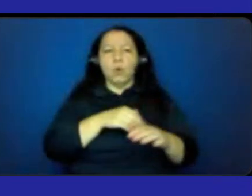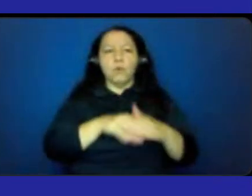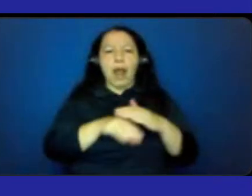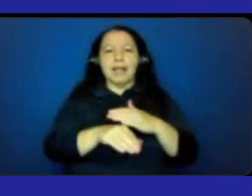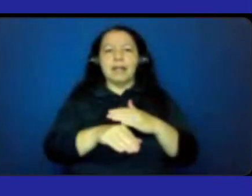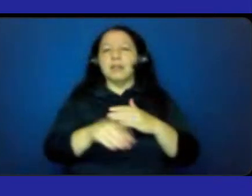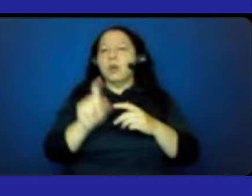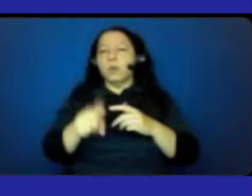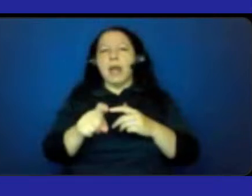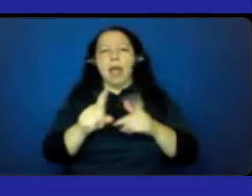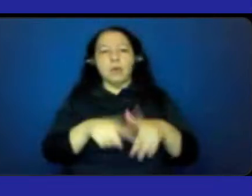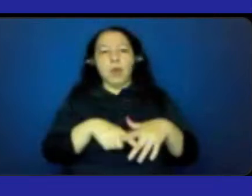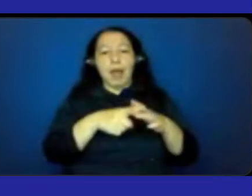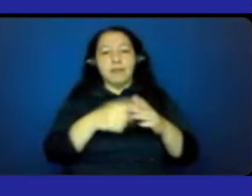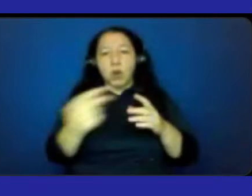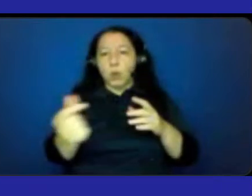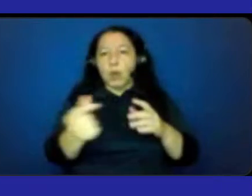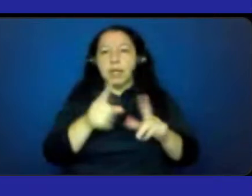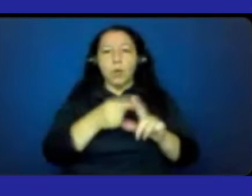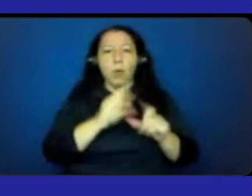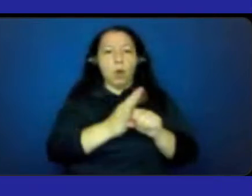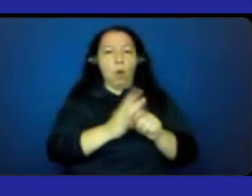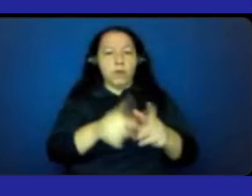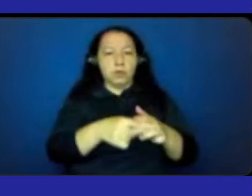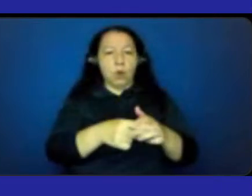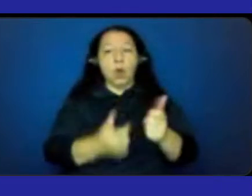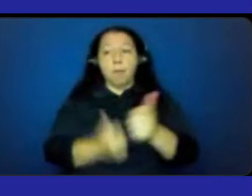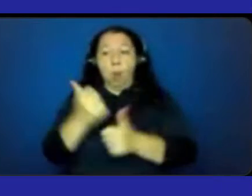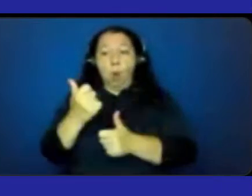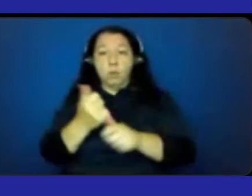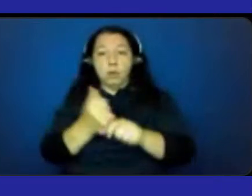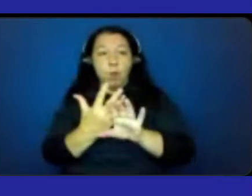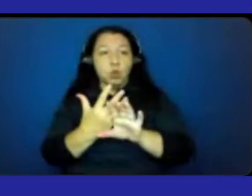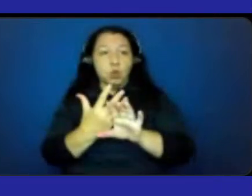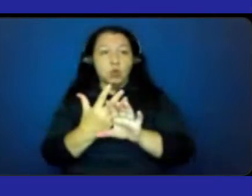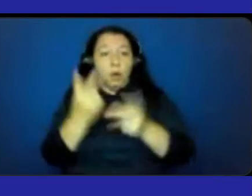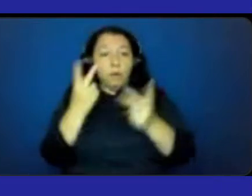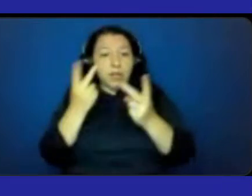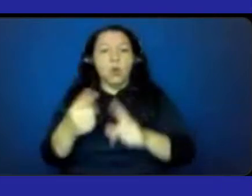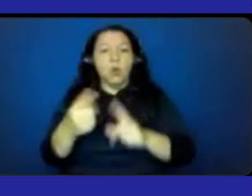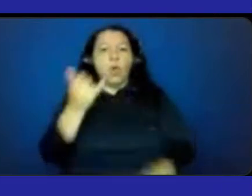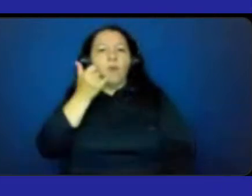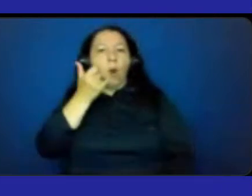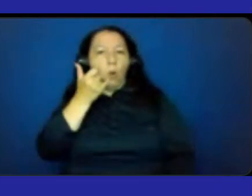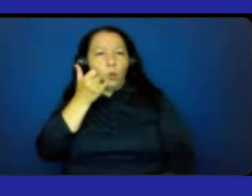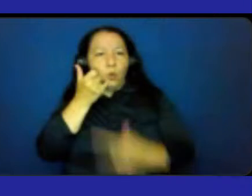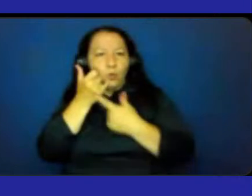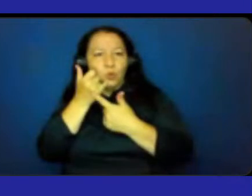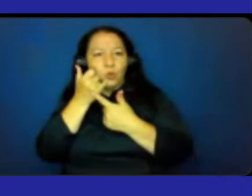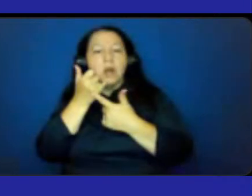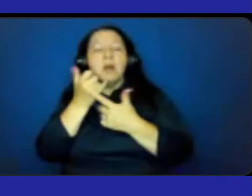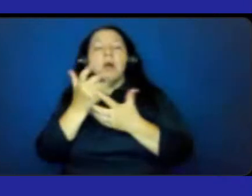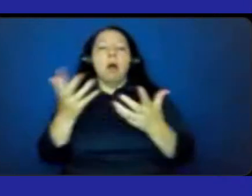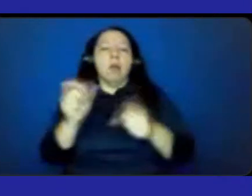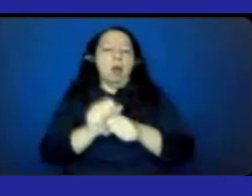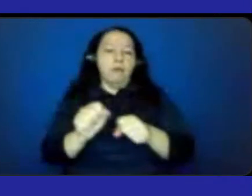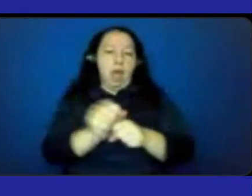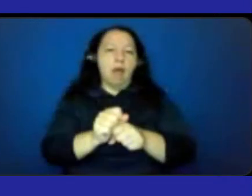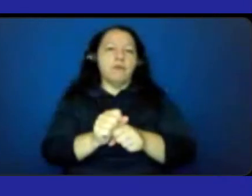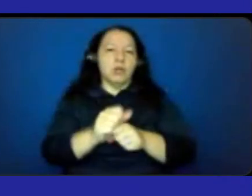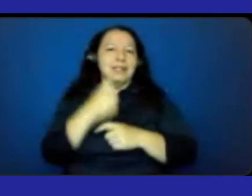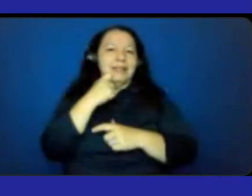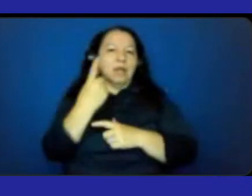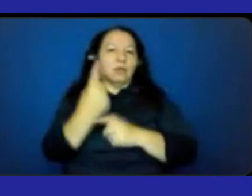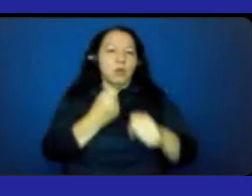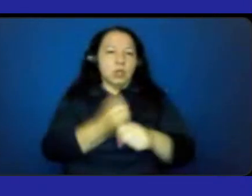started. And had the majority of those virtual visits as telephonic only. We've really made a lot of efforts in the last year